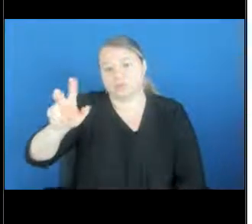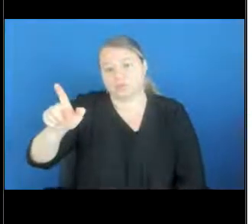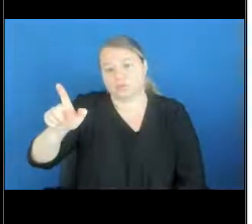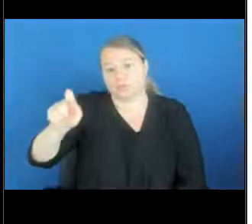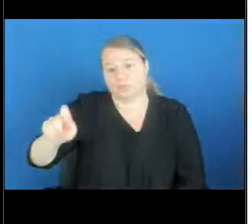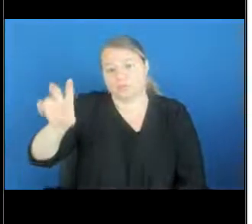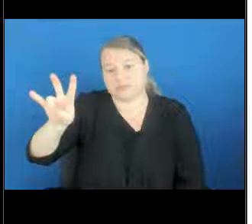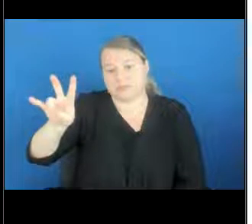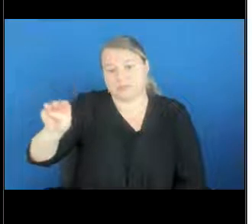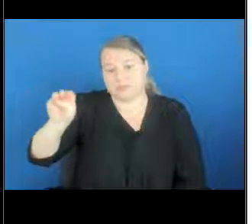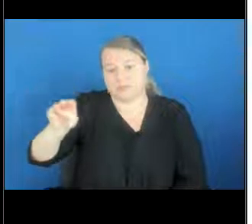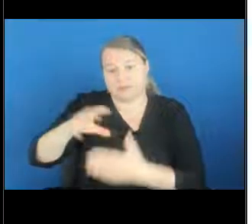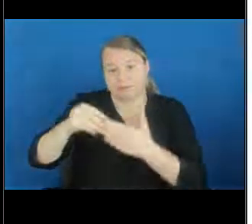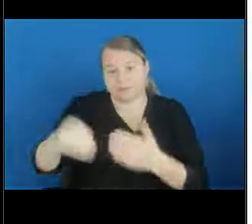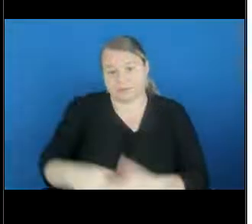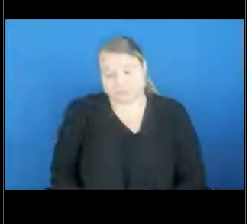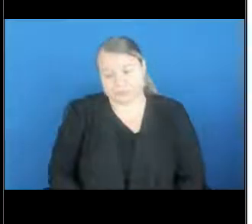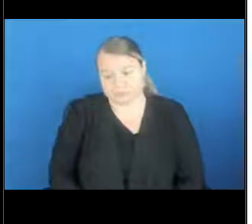million.